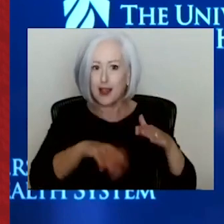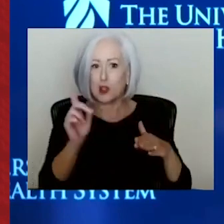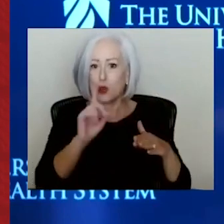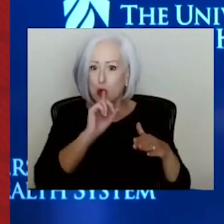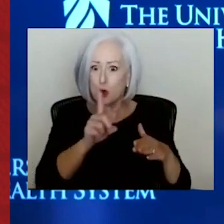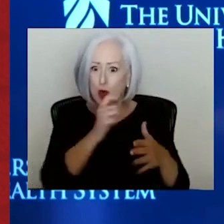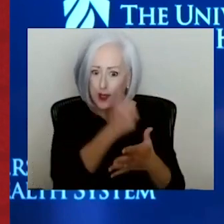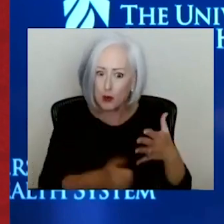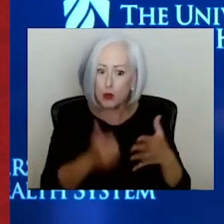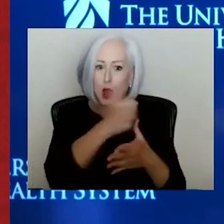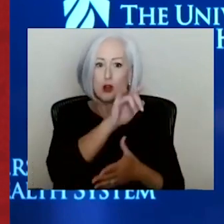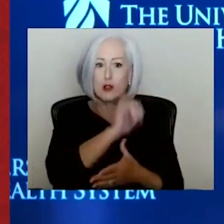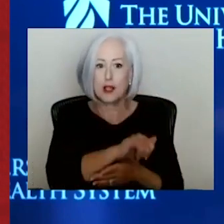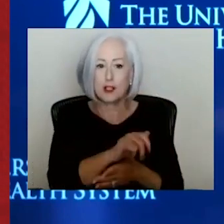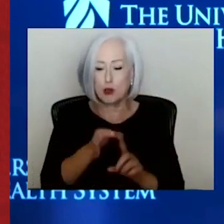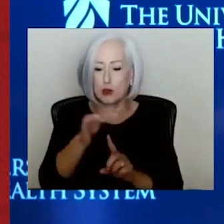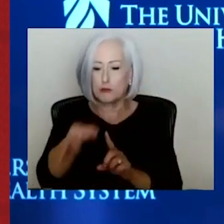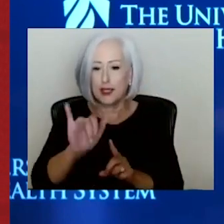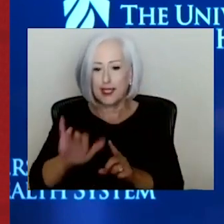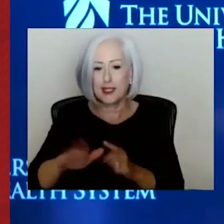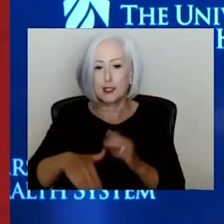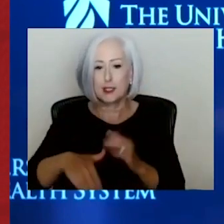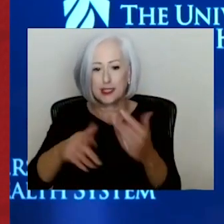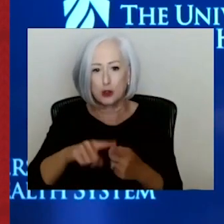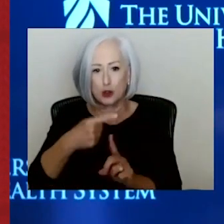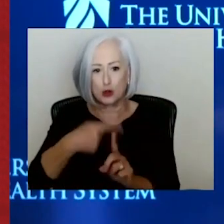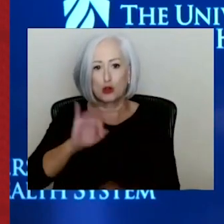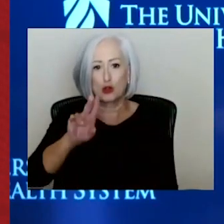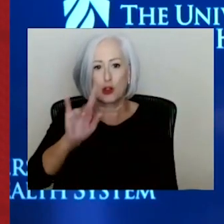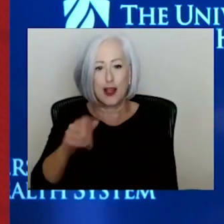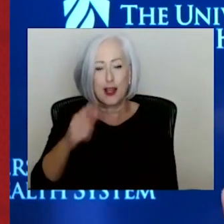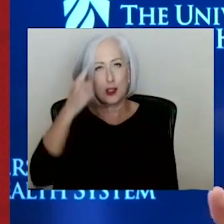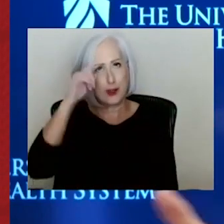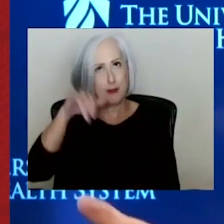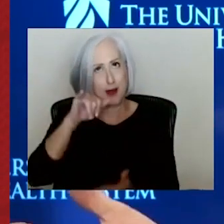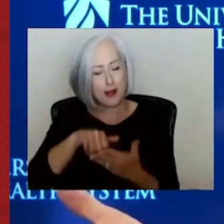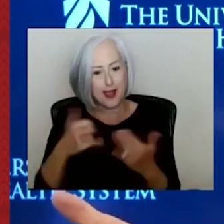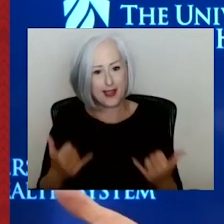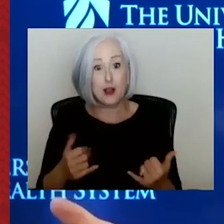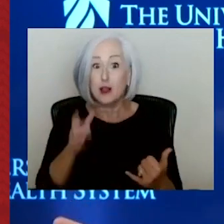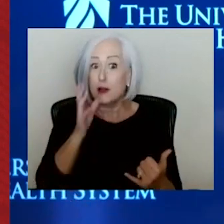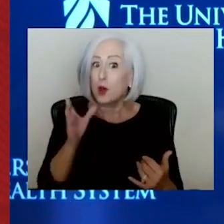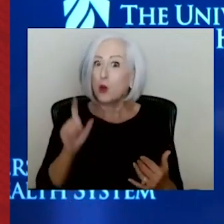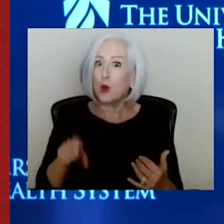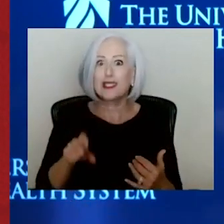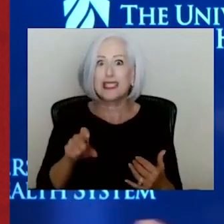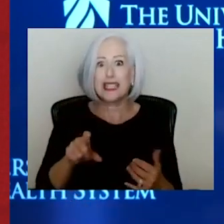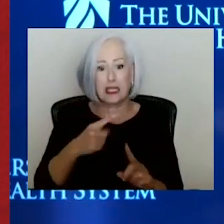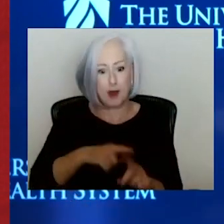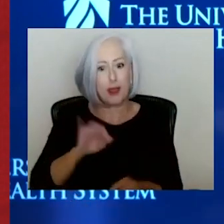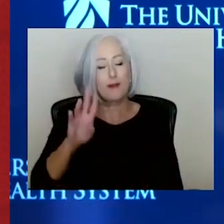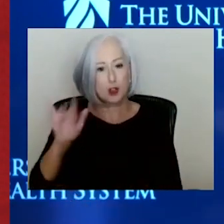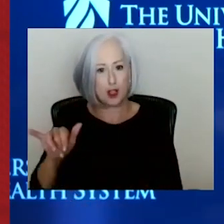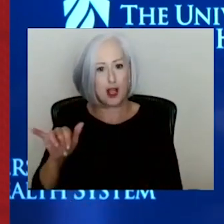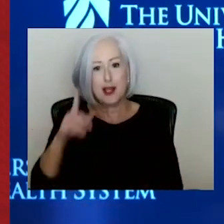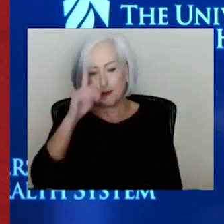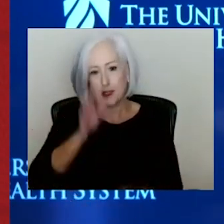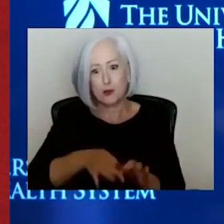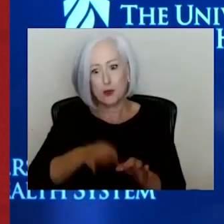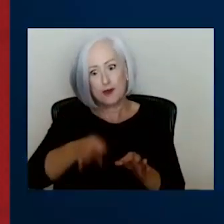whatever it may be, we got to be thoughtful about that right now. But there is going to be a rush on it come July because we've had to delay a few